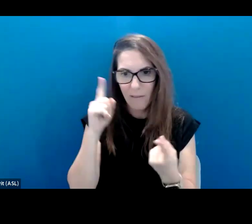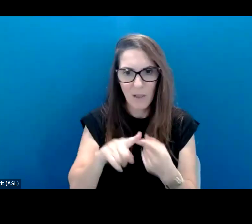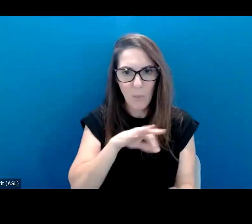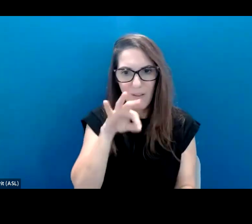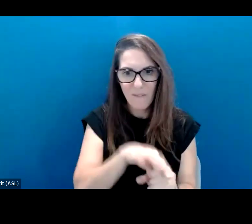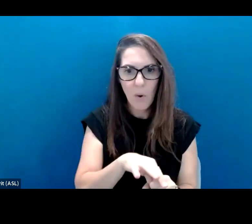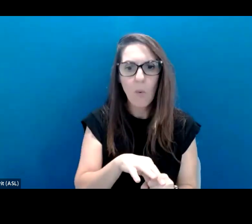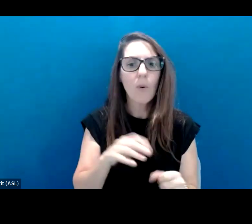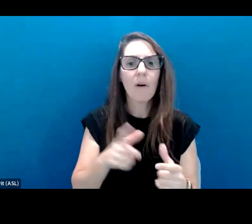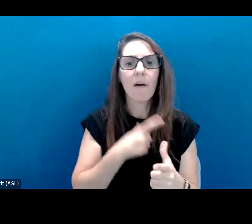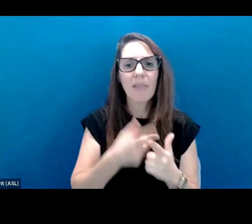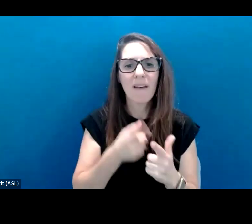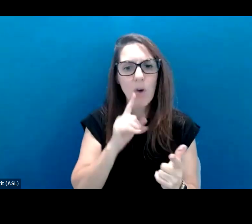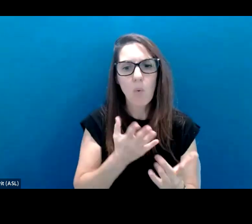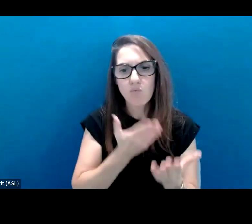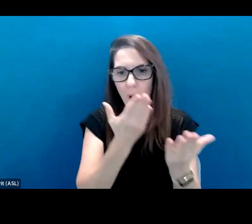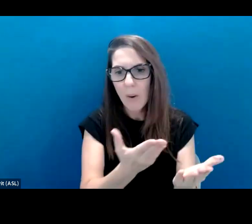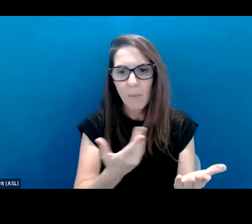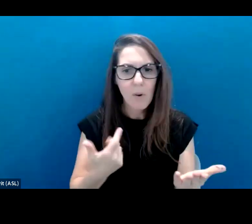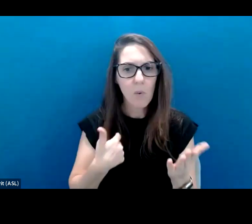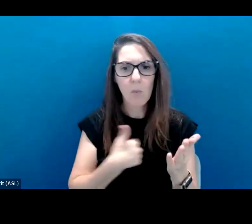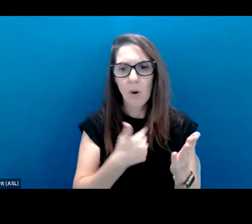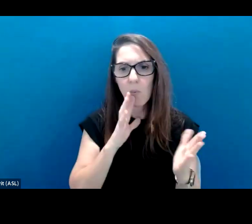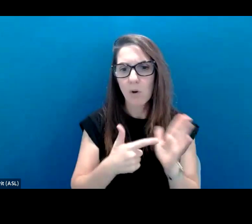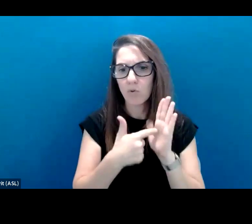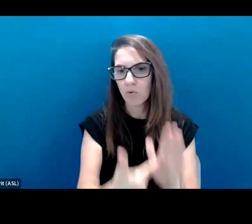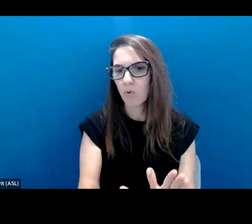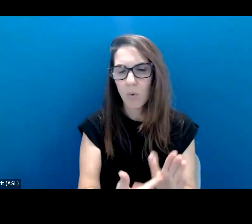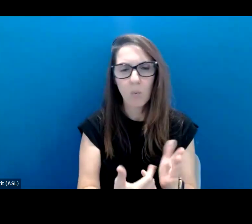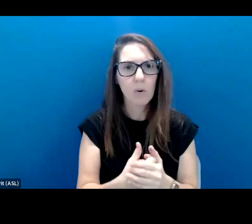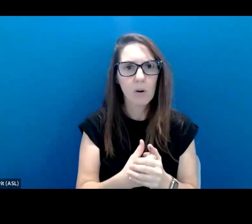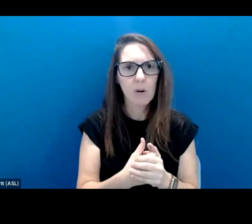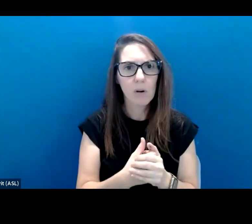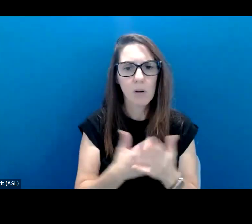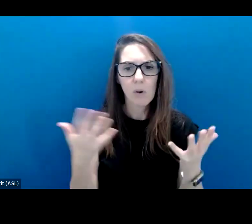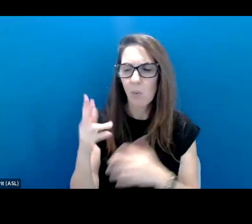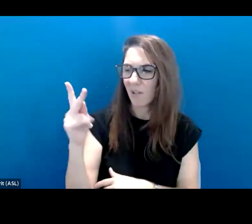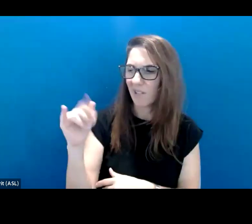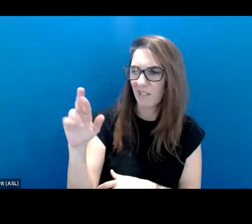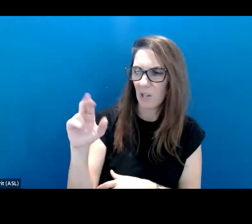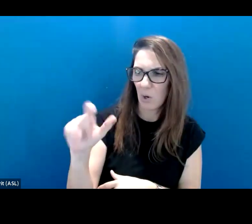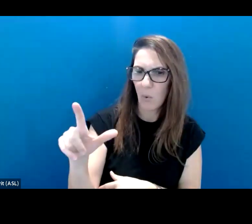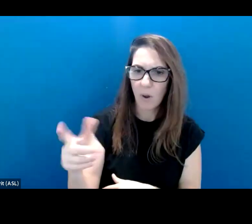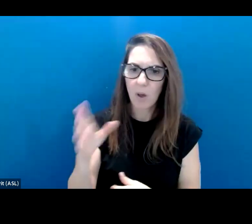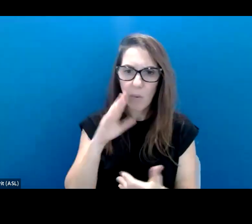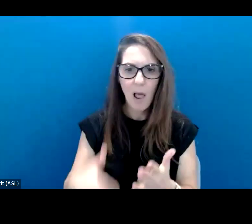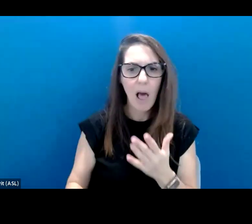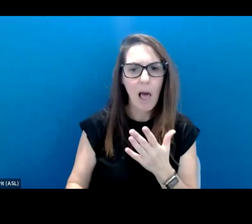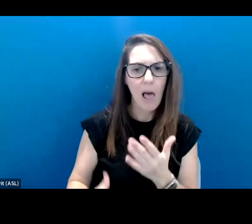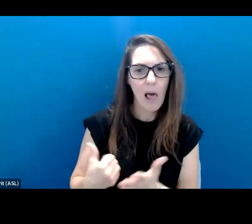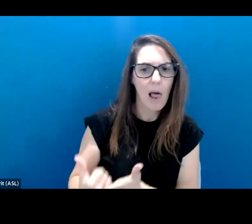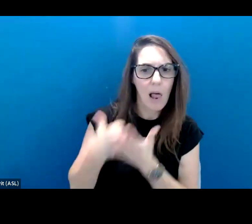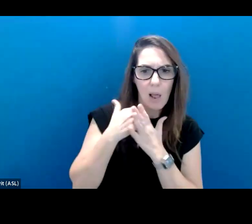think. And for recommendations that will largely show up again, what Kirill is going to help get for us, like the rubric and the response